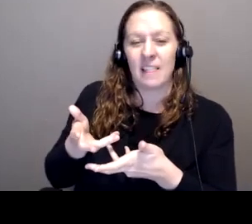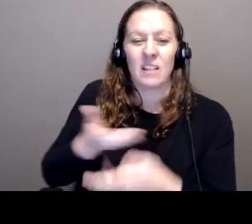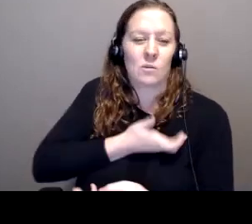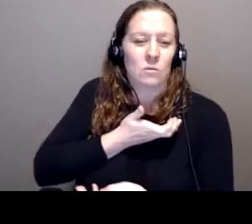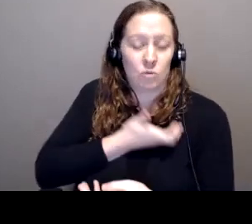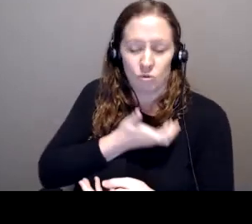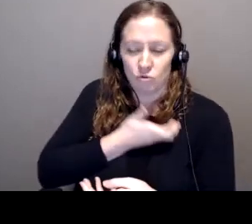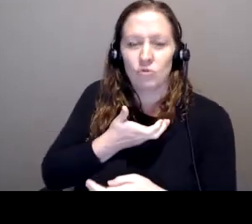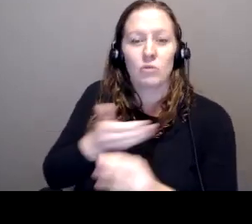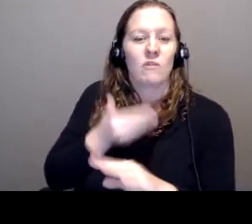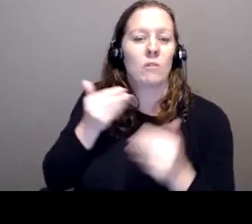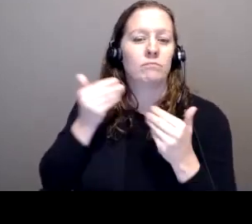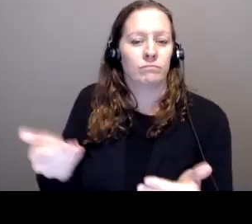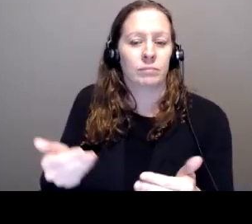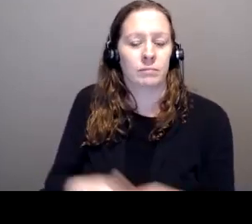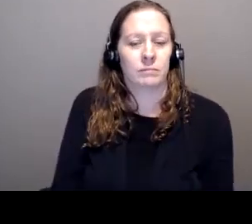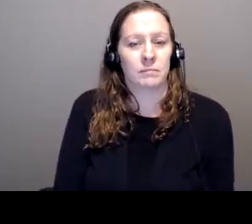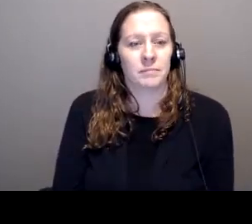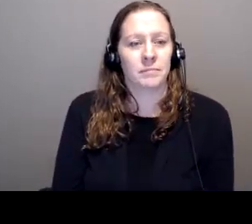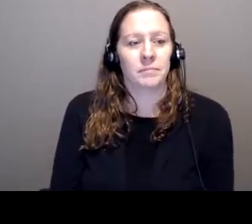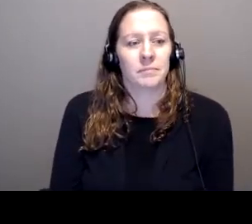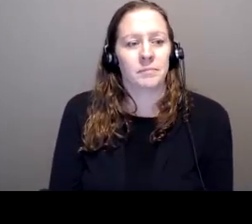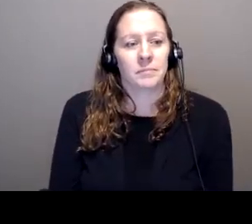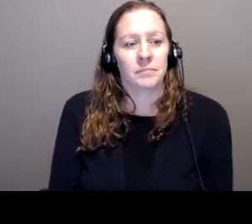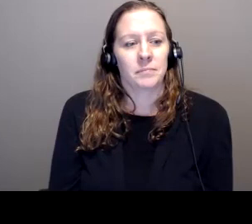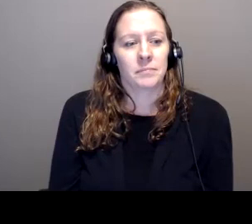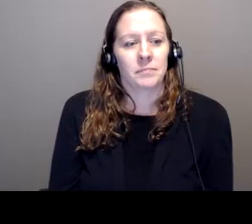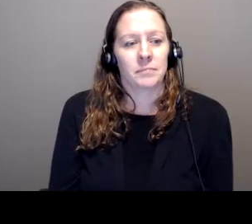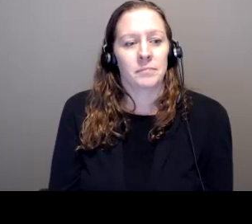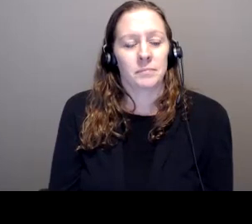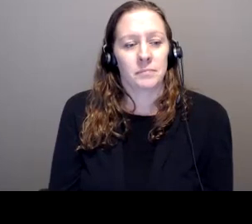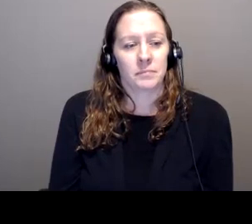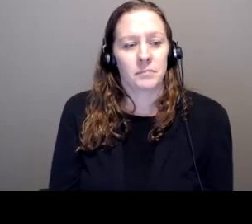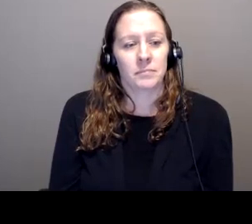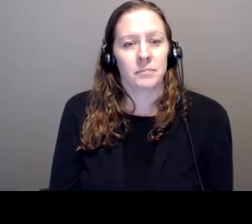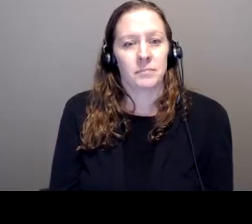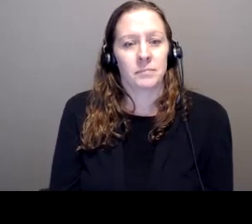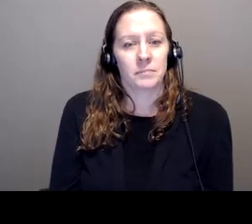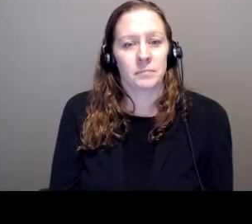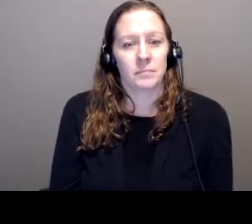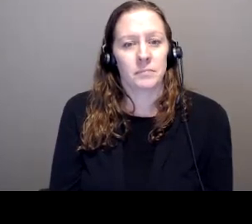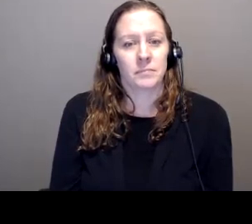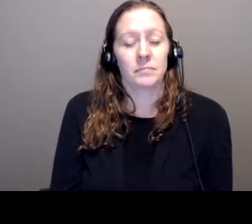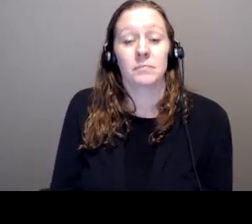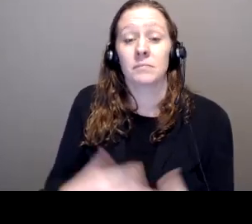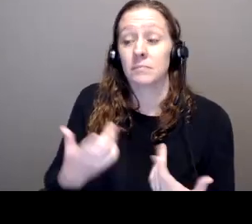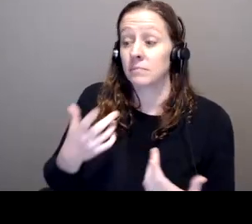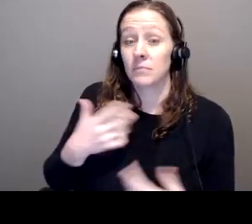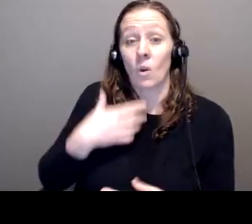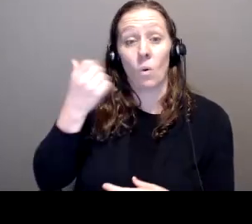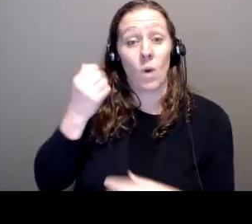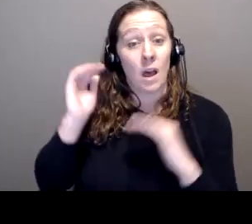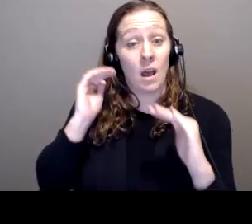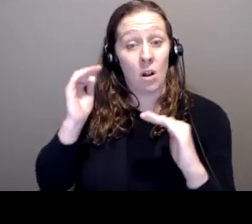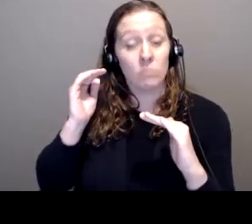well. So we continue to offer ongoing support for the older adults